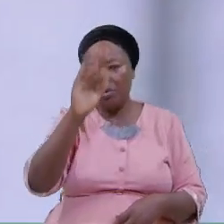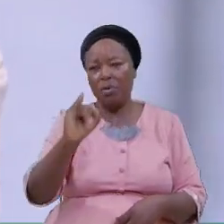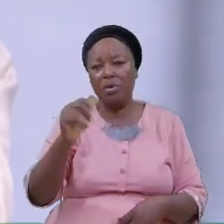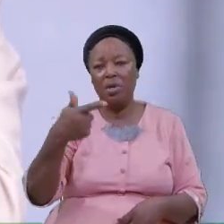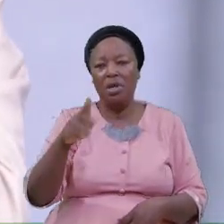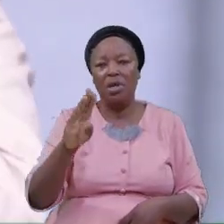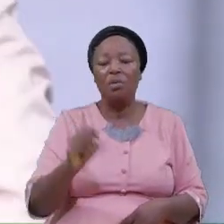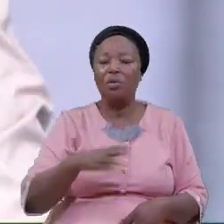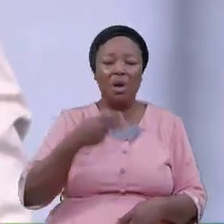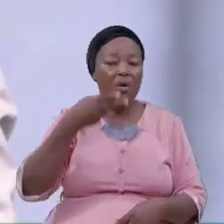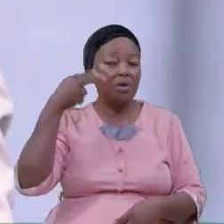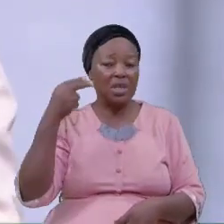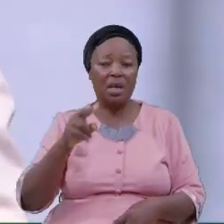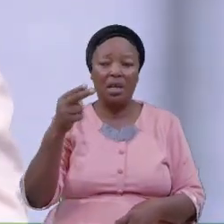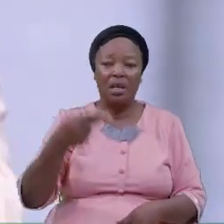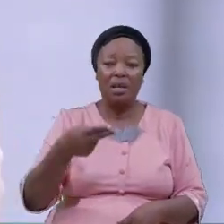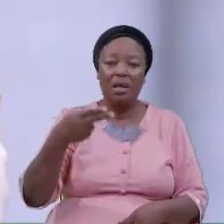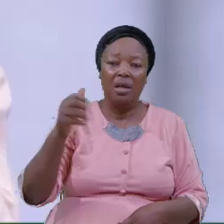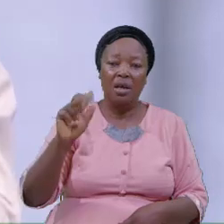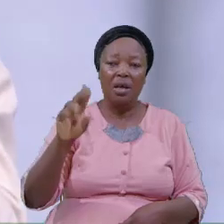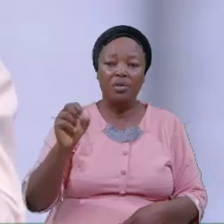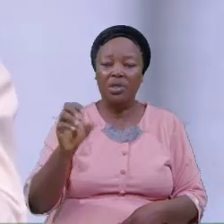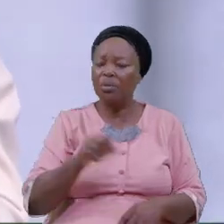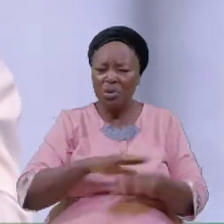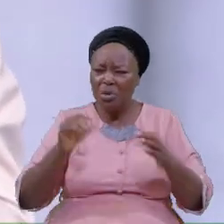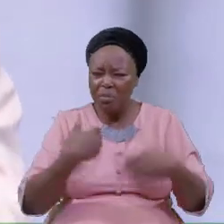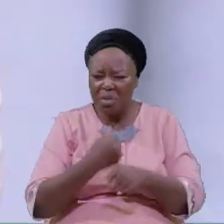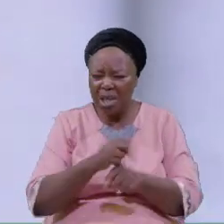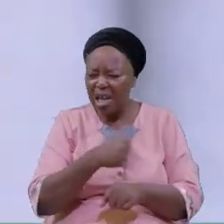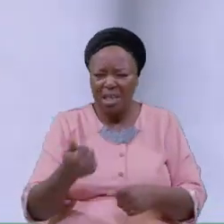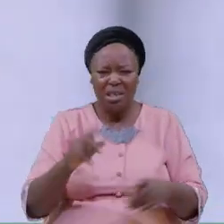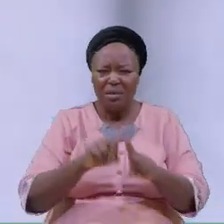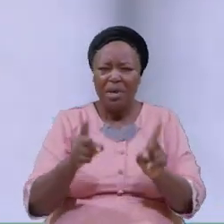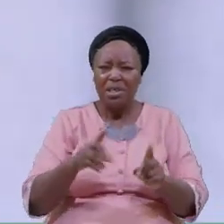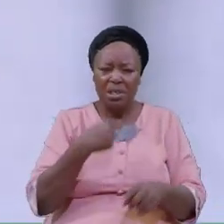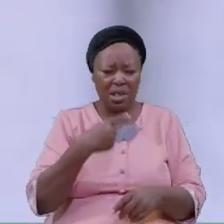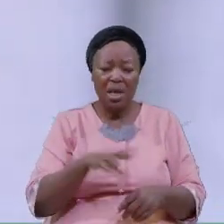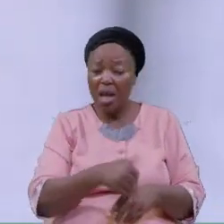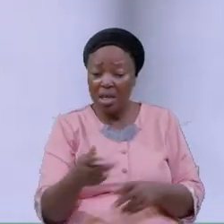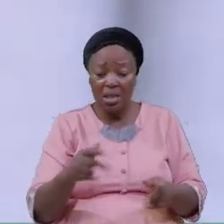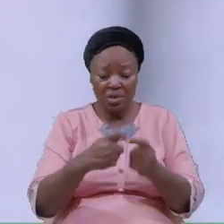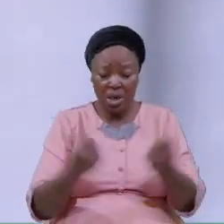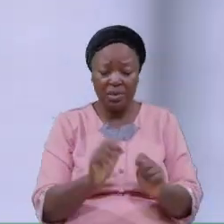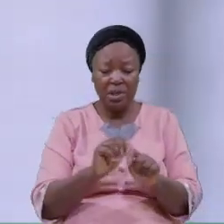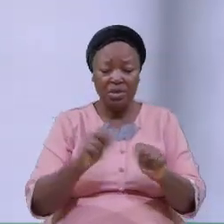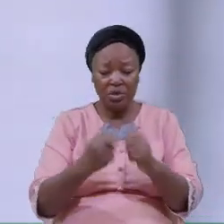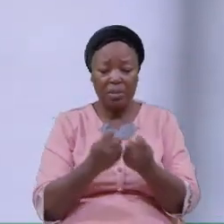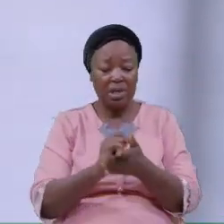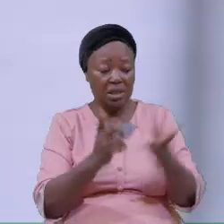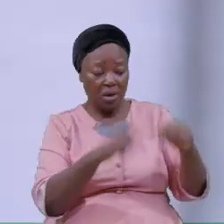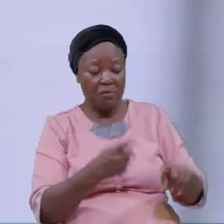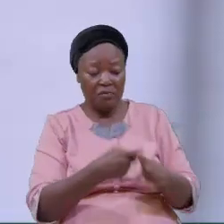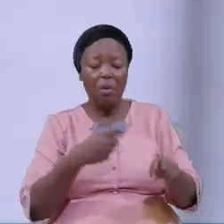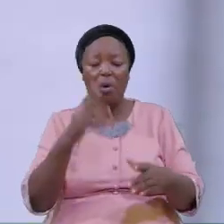We don't make any difference. He's saved. Whatever tribe he comes from, whatever others can do, that